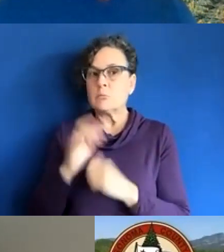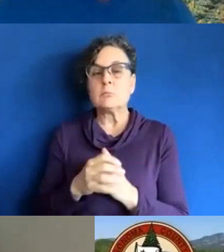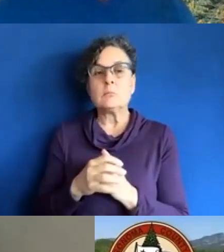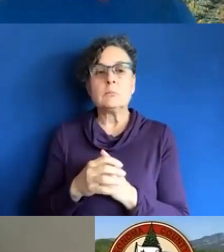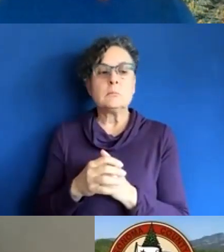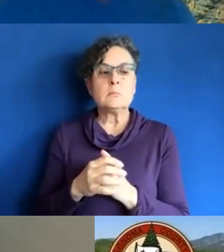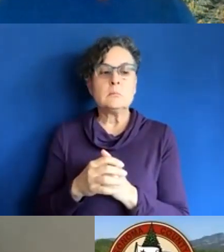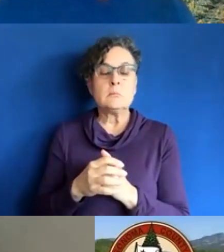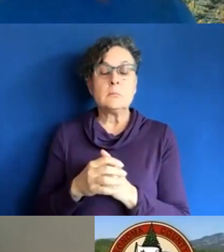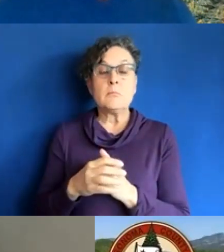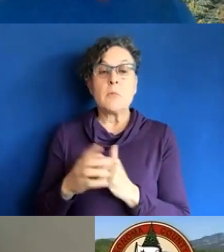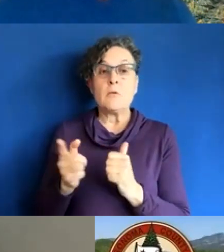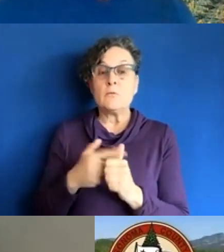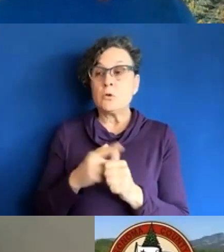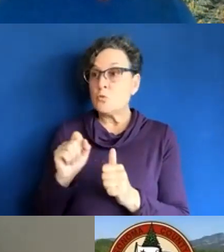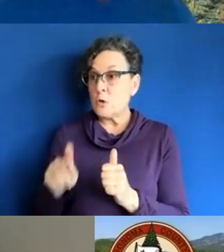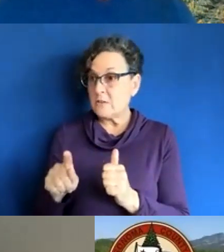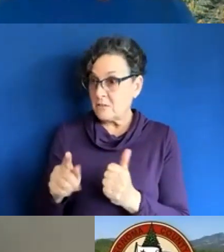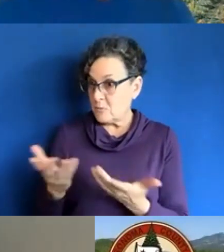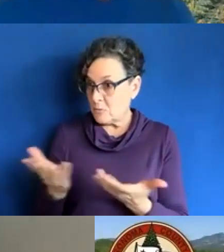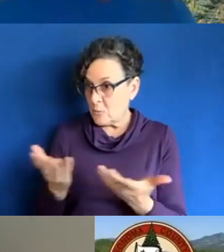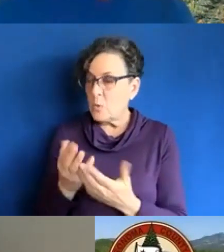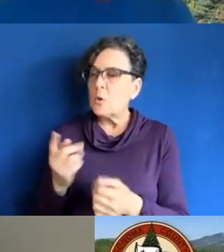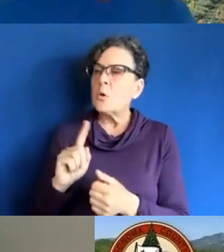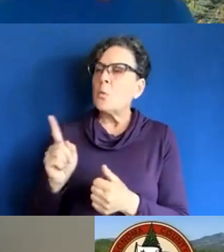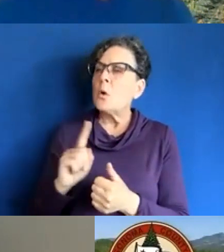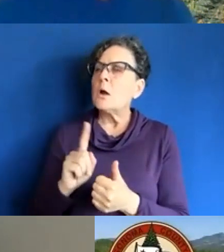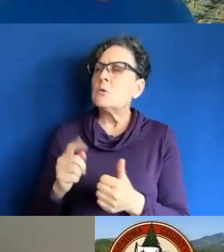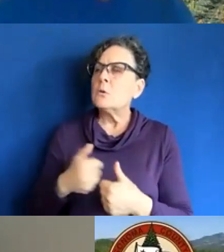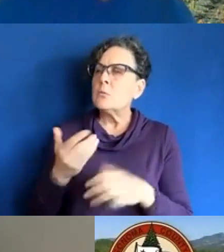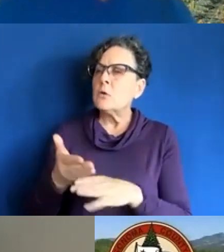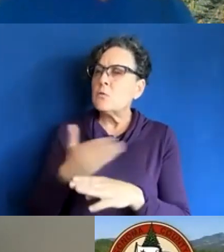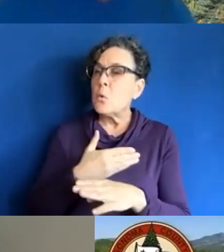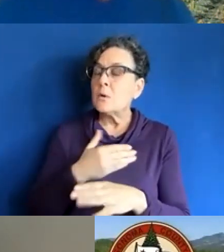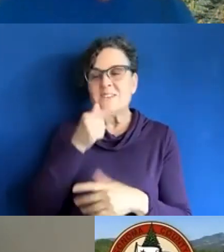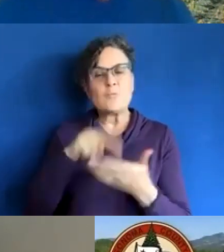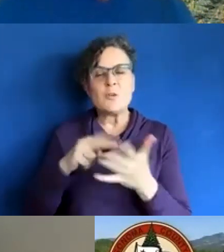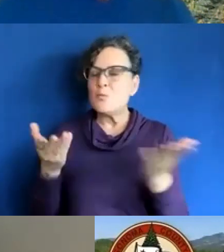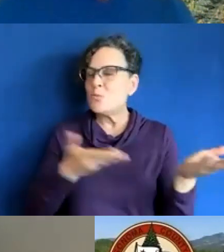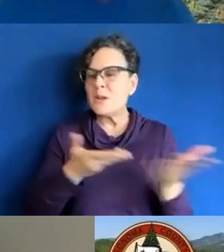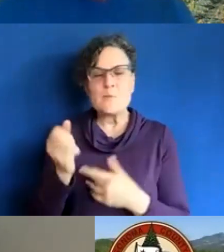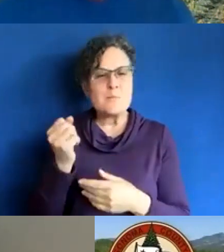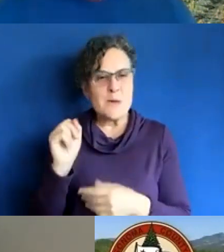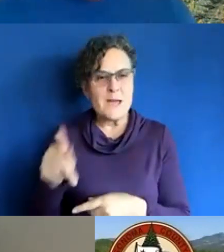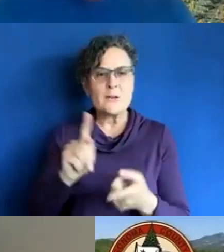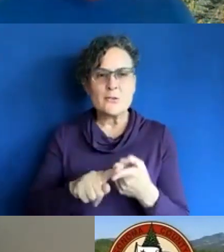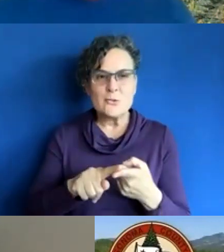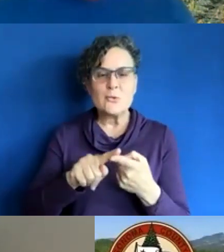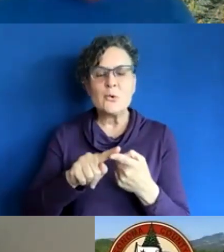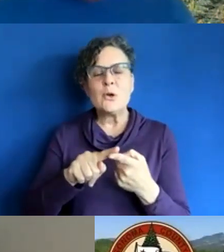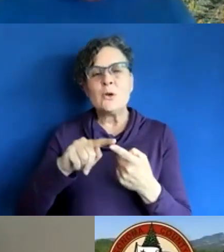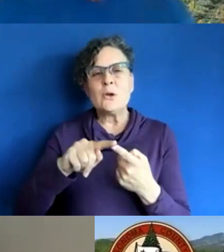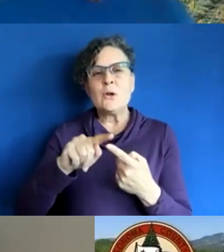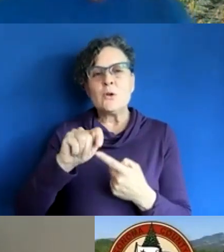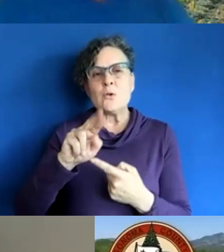like the first question we'd ask them was, where were you before? That doesn't mean we take people to the trail again, but